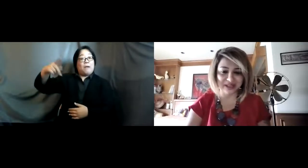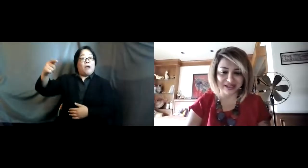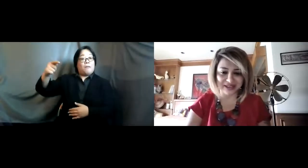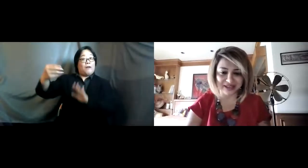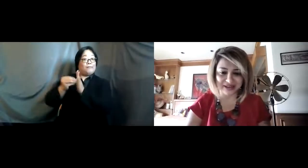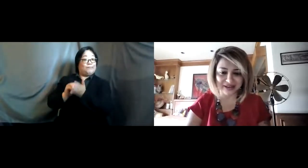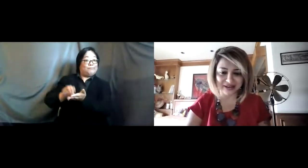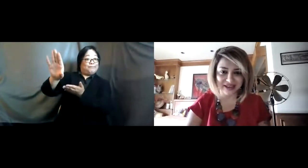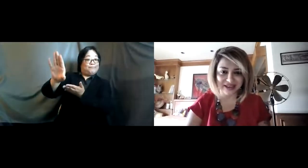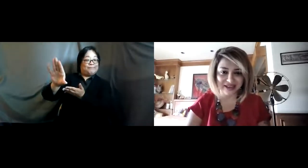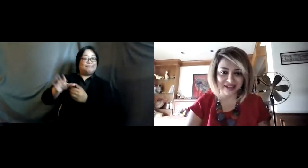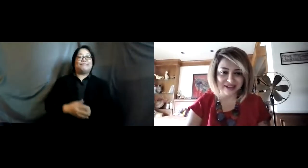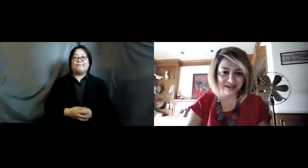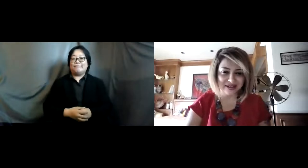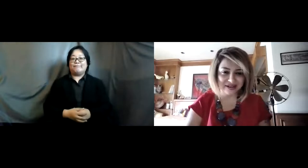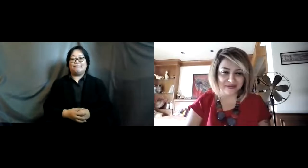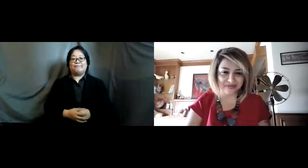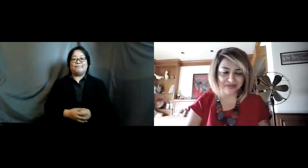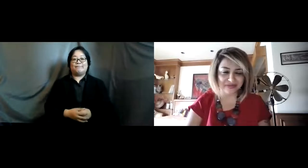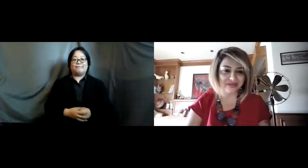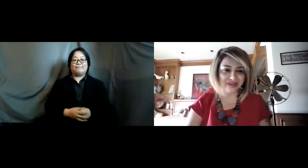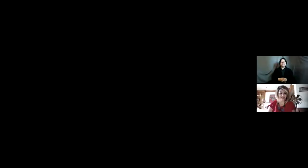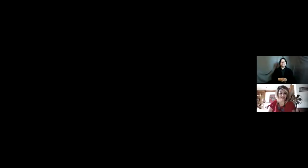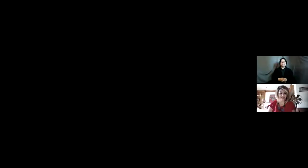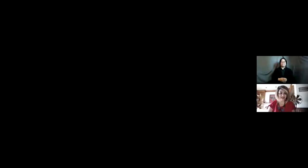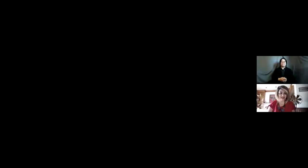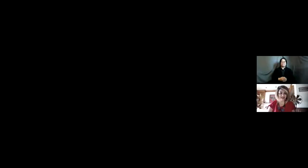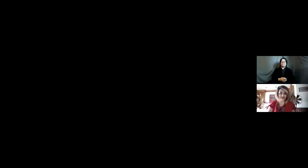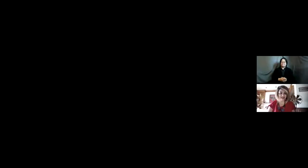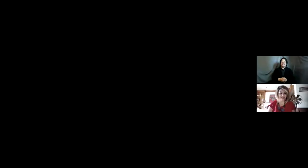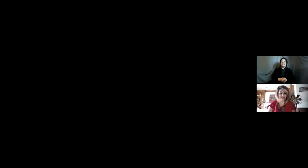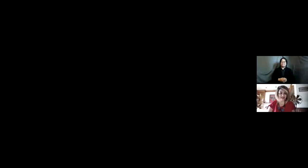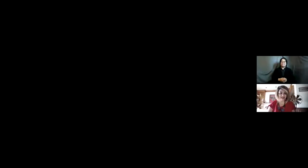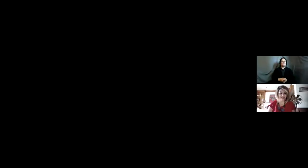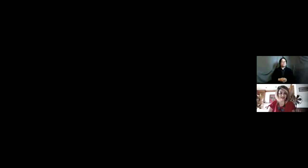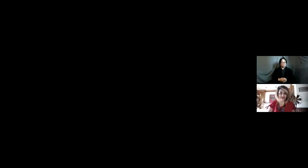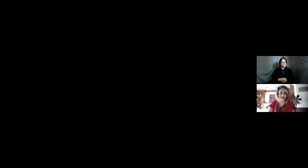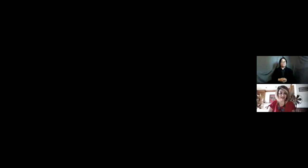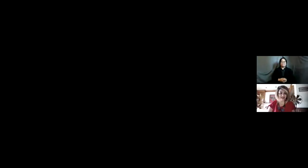can do it okay so let me go there